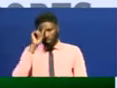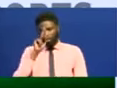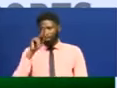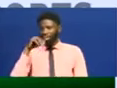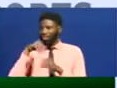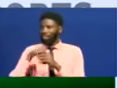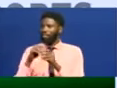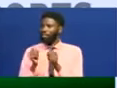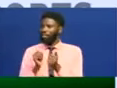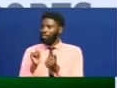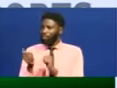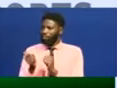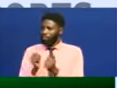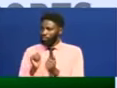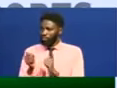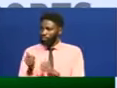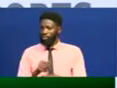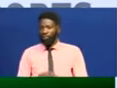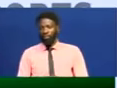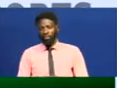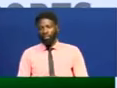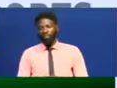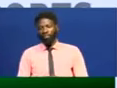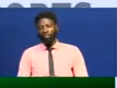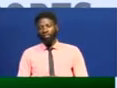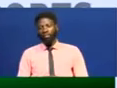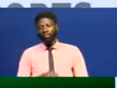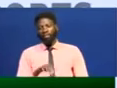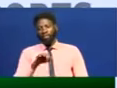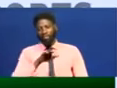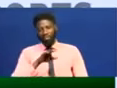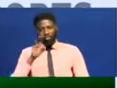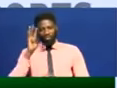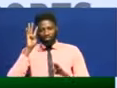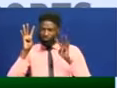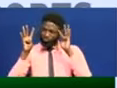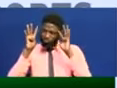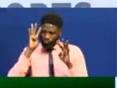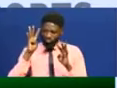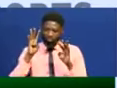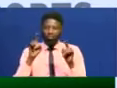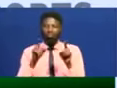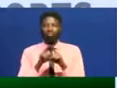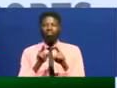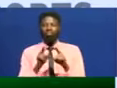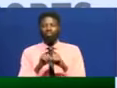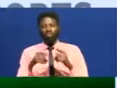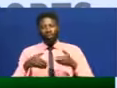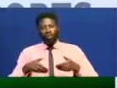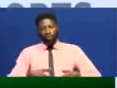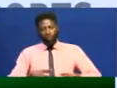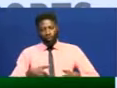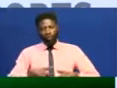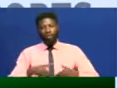sports, in the creatives, and in youth affairs.